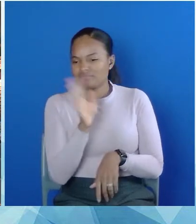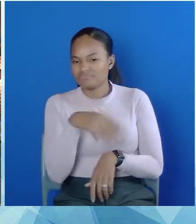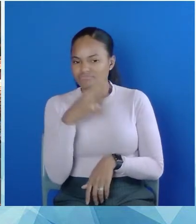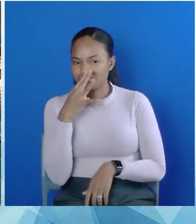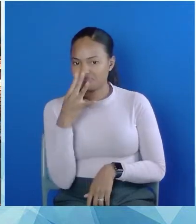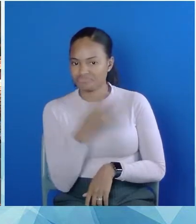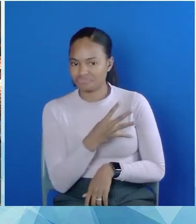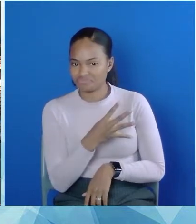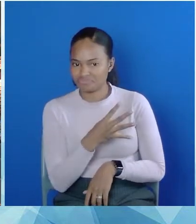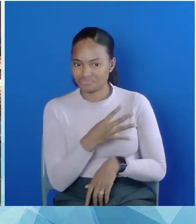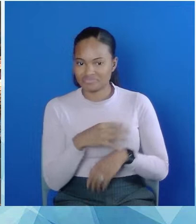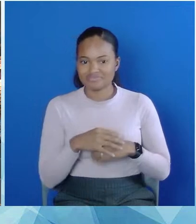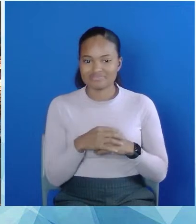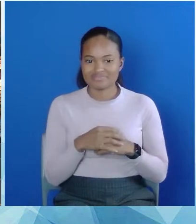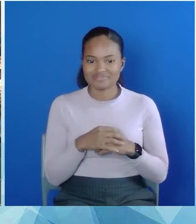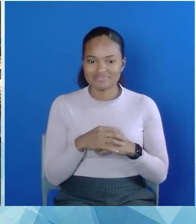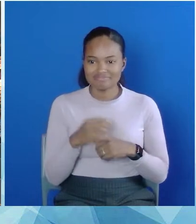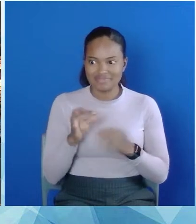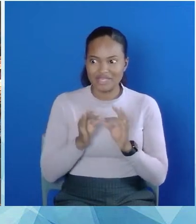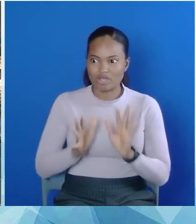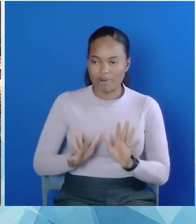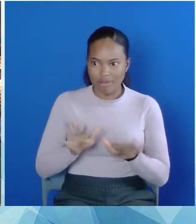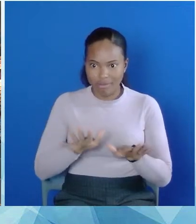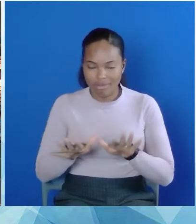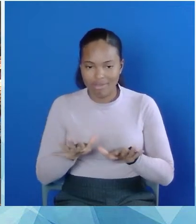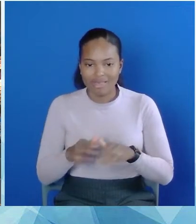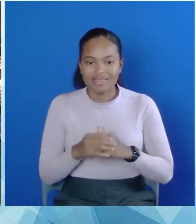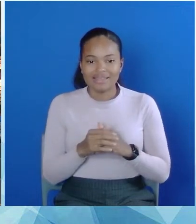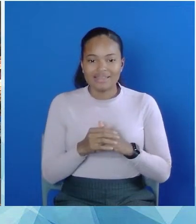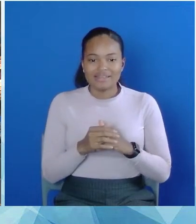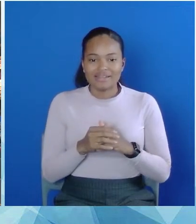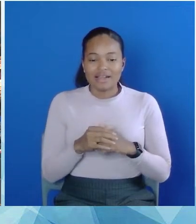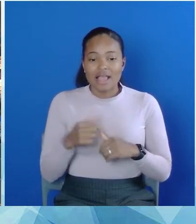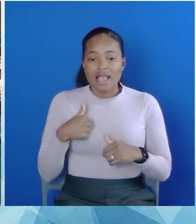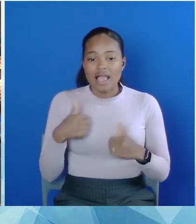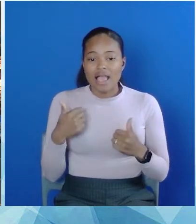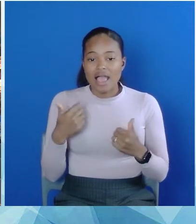I'll let the interpreter catch a breath. I would like this opportunity to